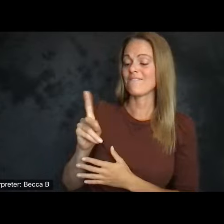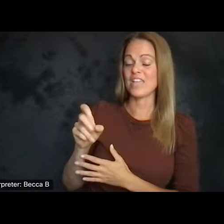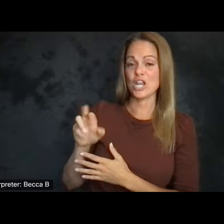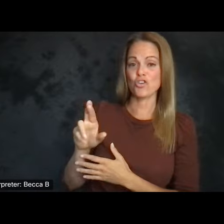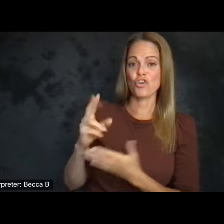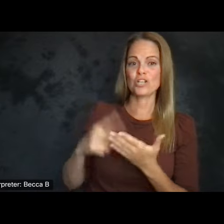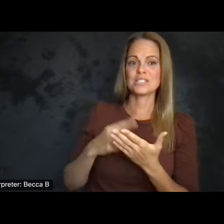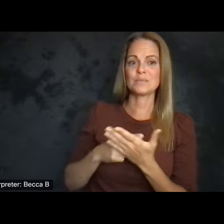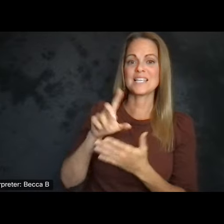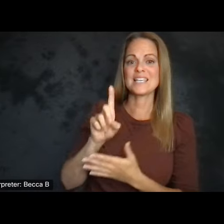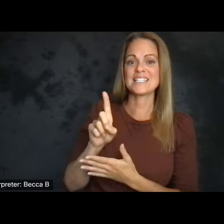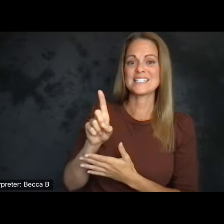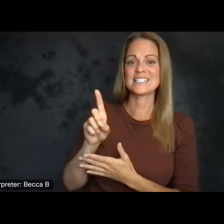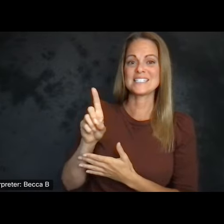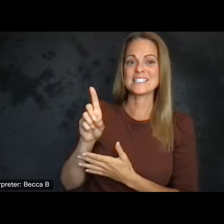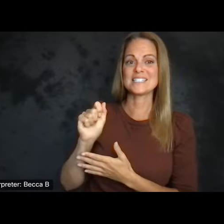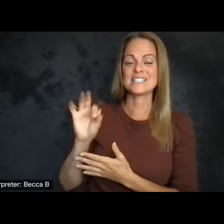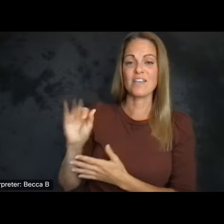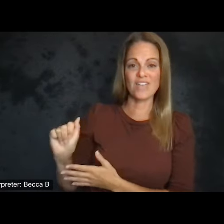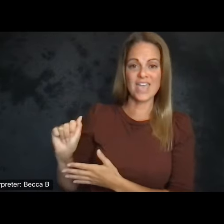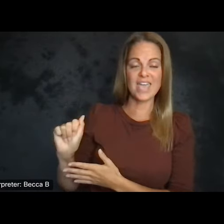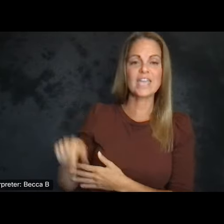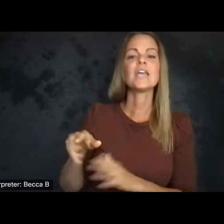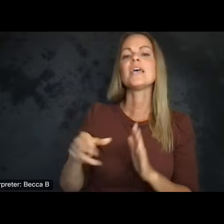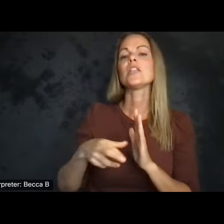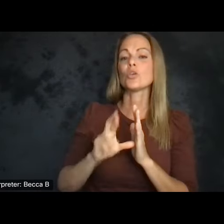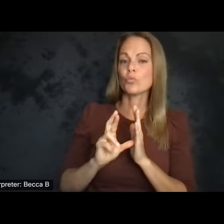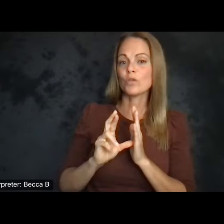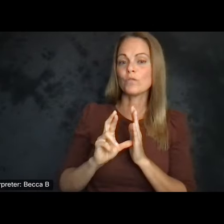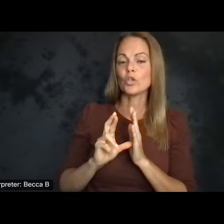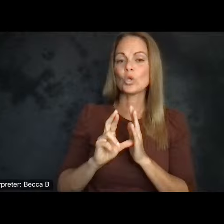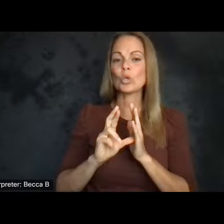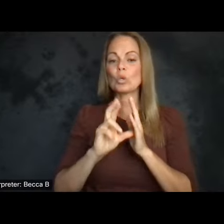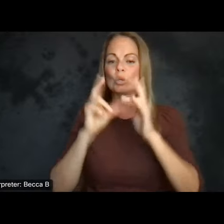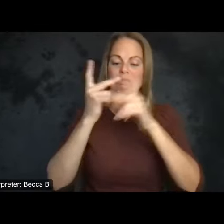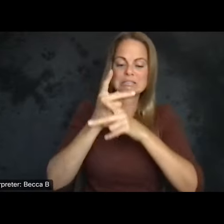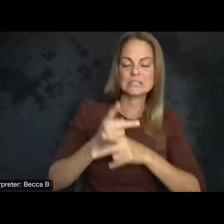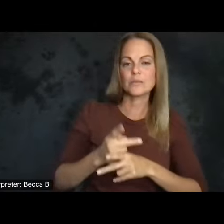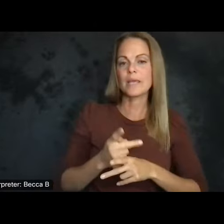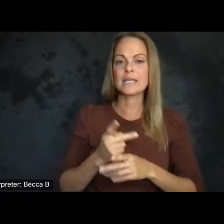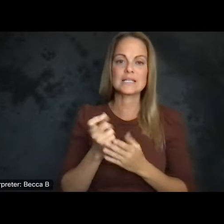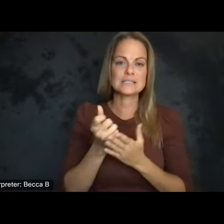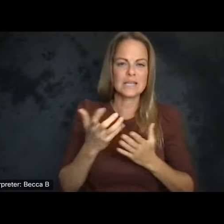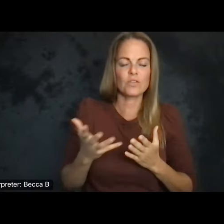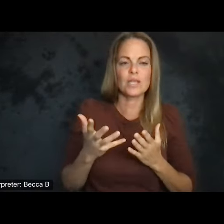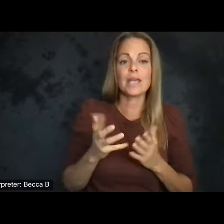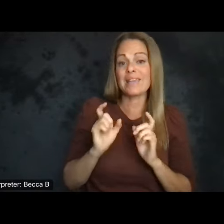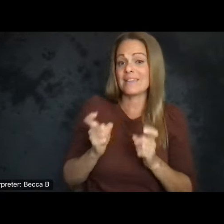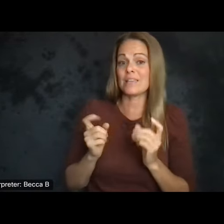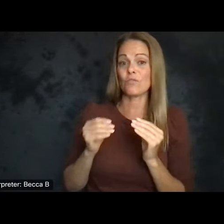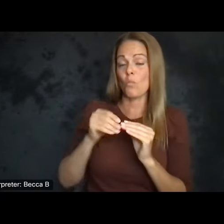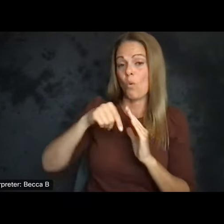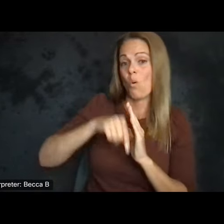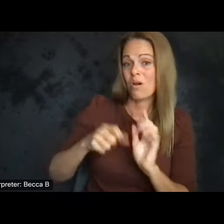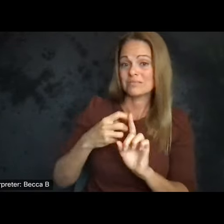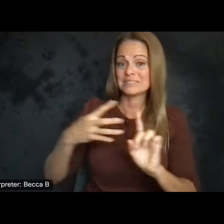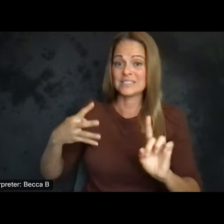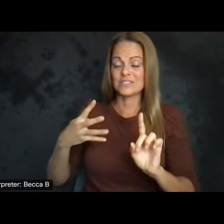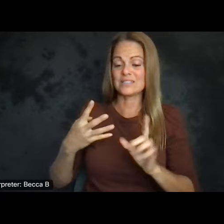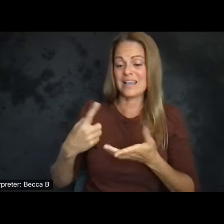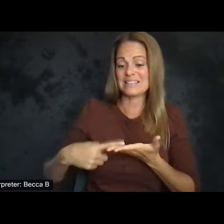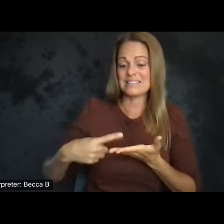We have fees that we do with D of A where they review the schematics and stamp them and things like that. I can get you more details. I can talk to my chief engineer